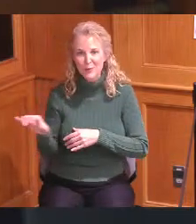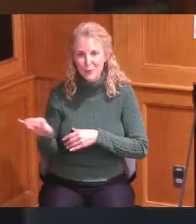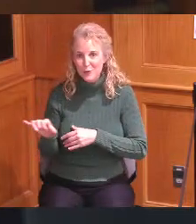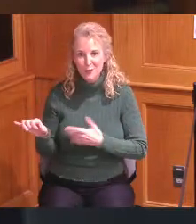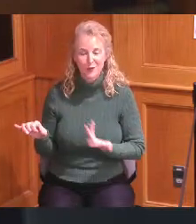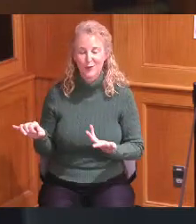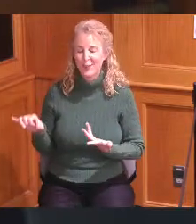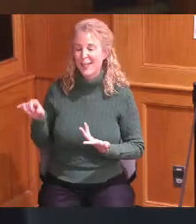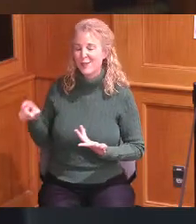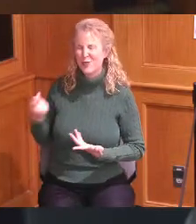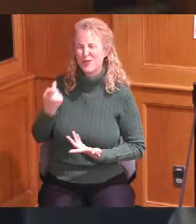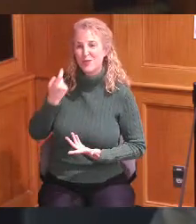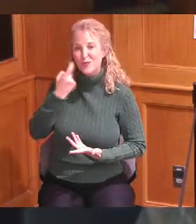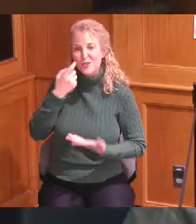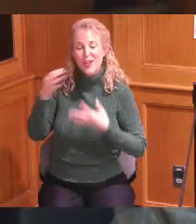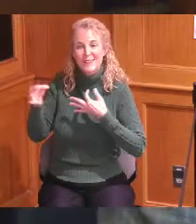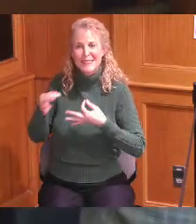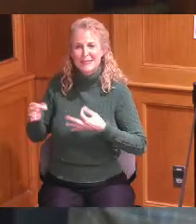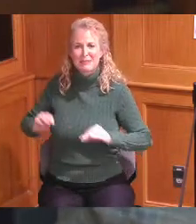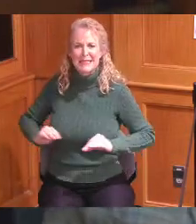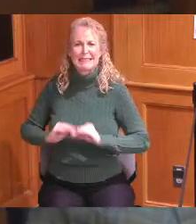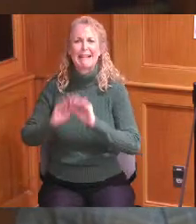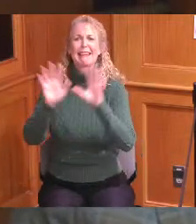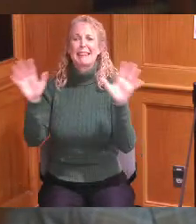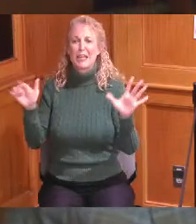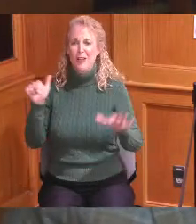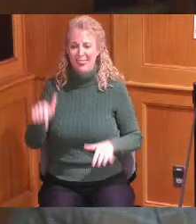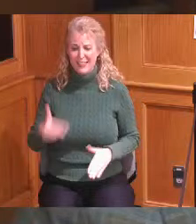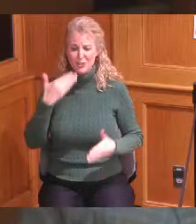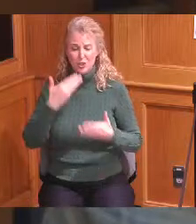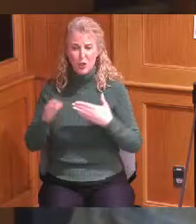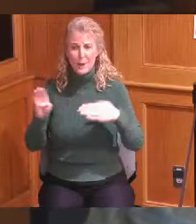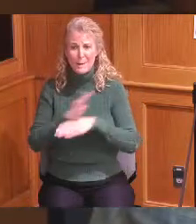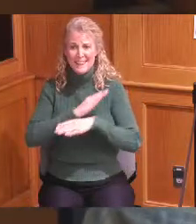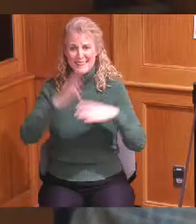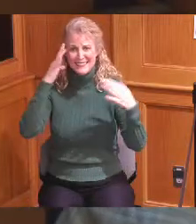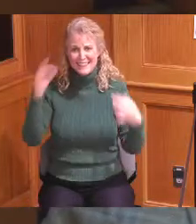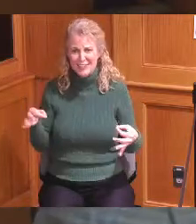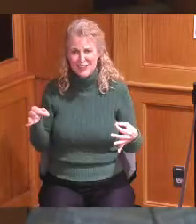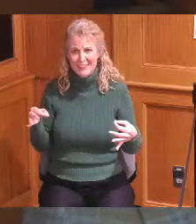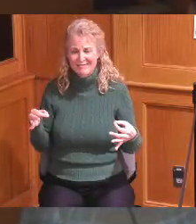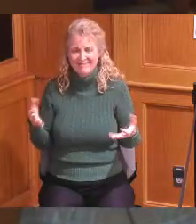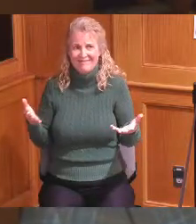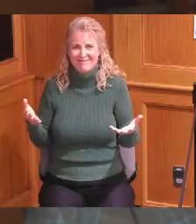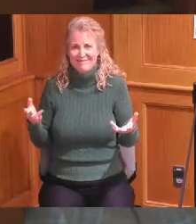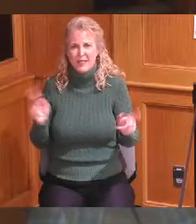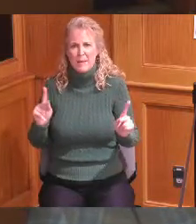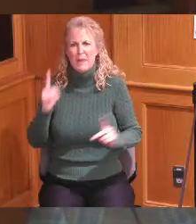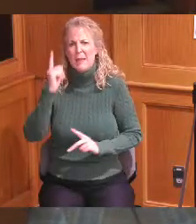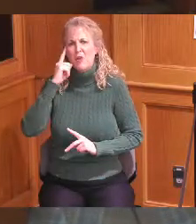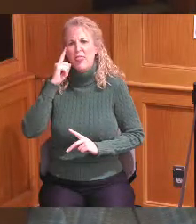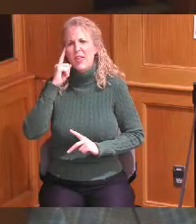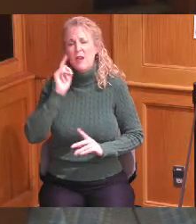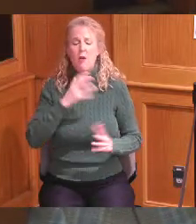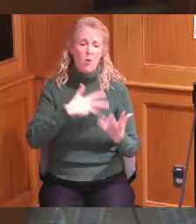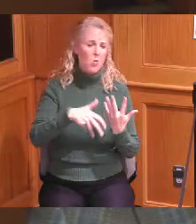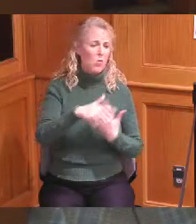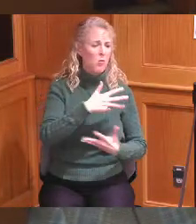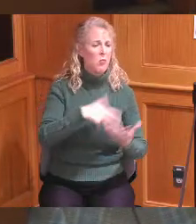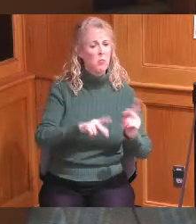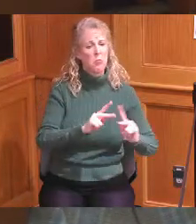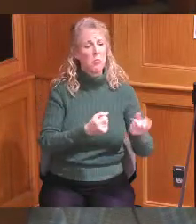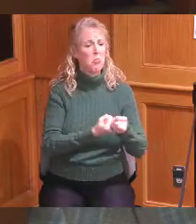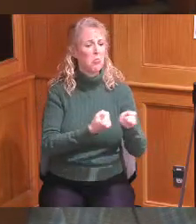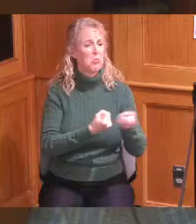And you just laid out why it is good business. A lot of times people look at it as a social program. This is not